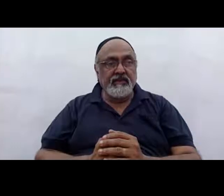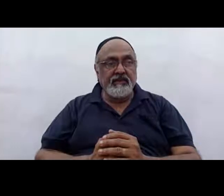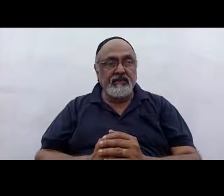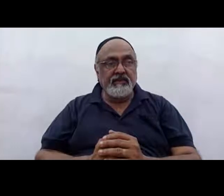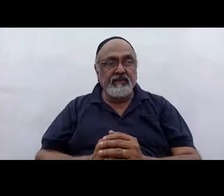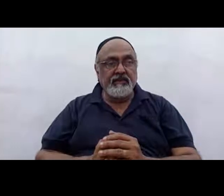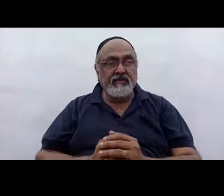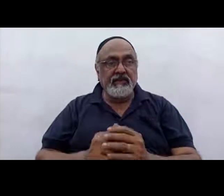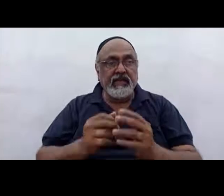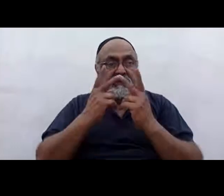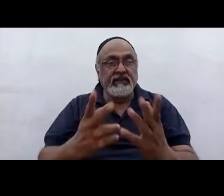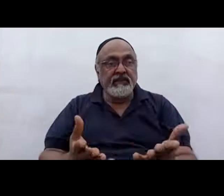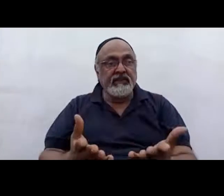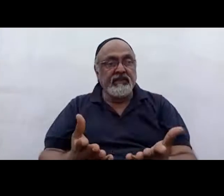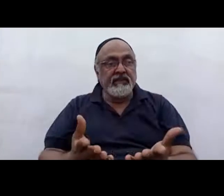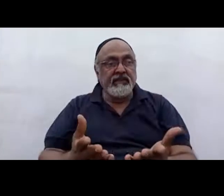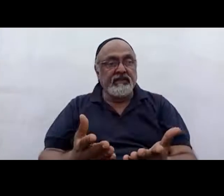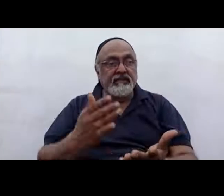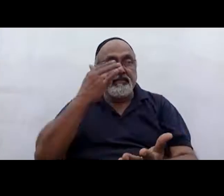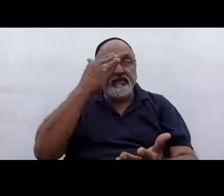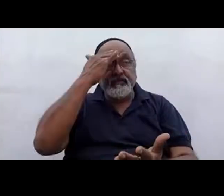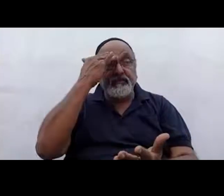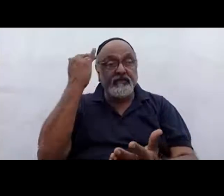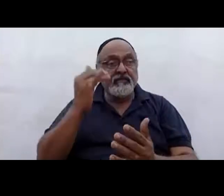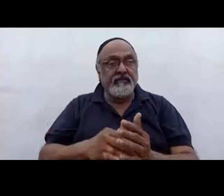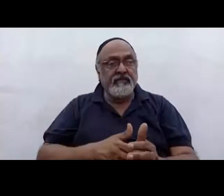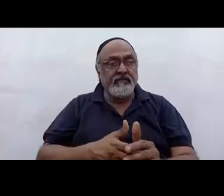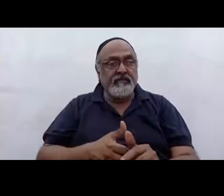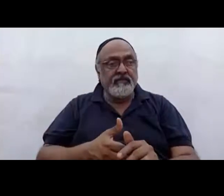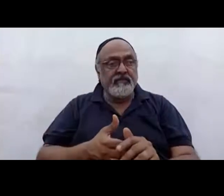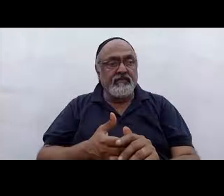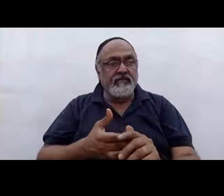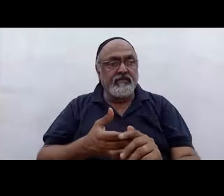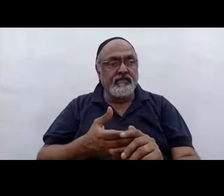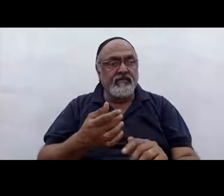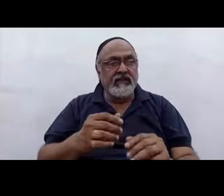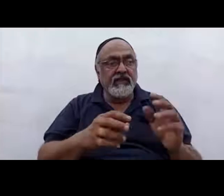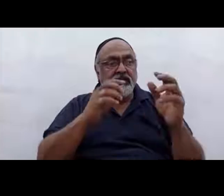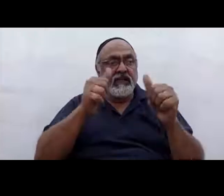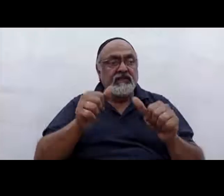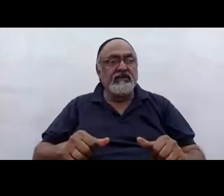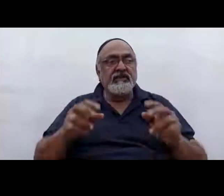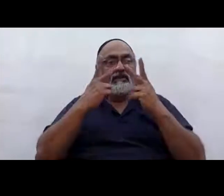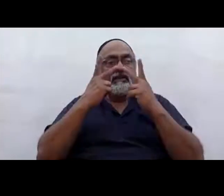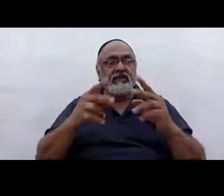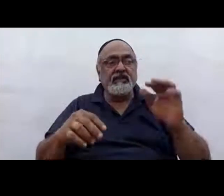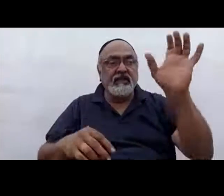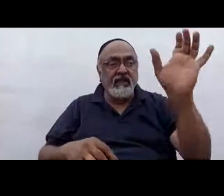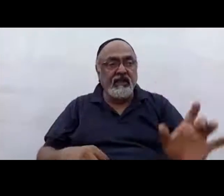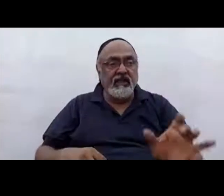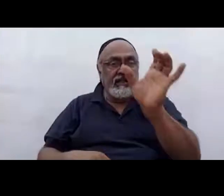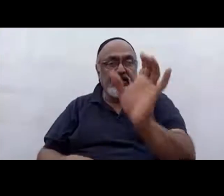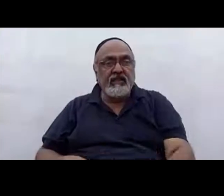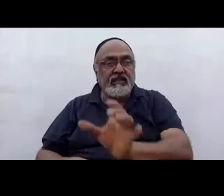Yeah. As you all can see here, you will get the results like this: digest notes,